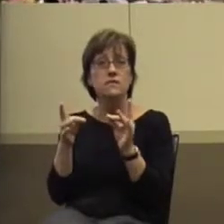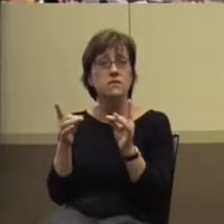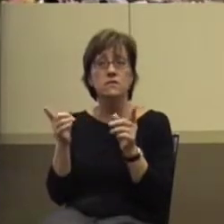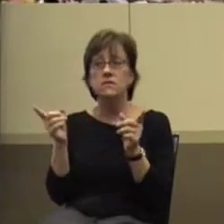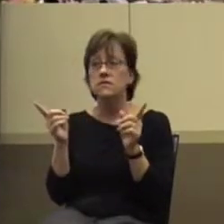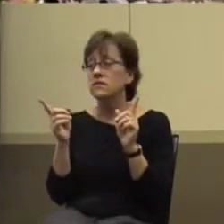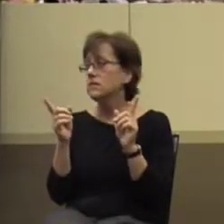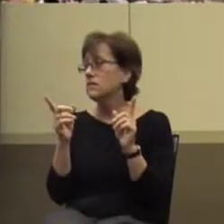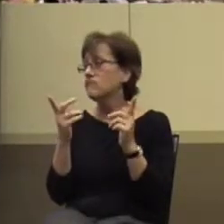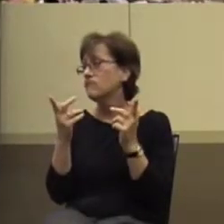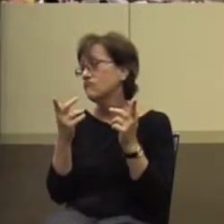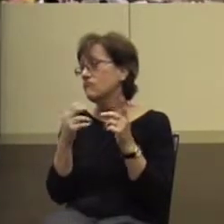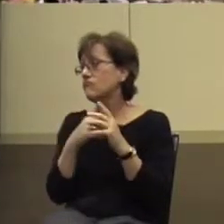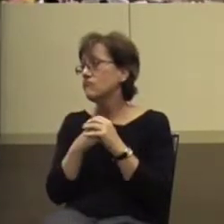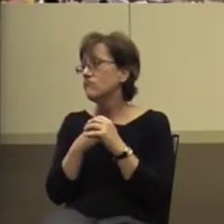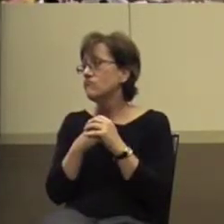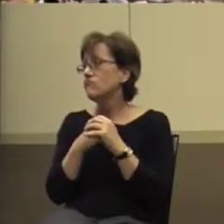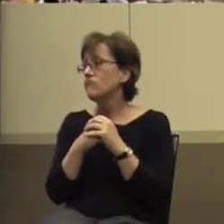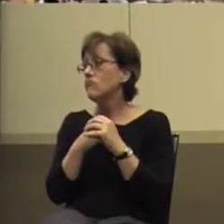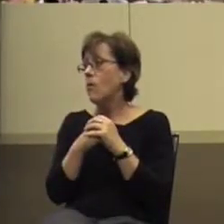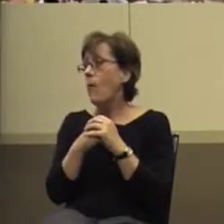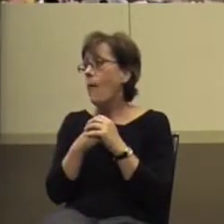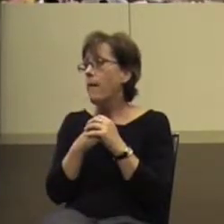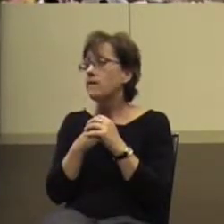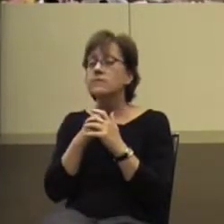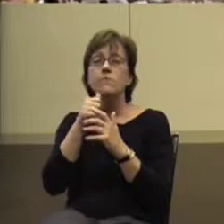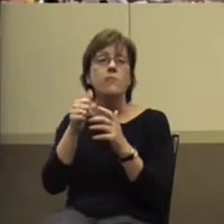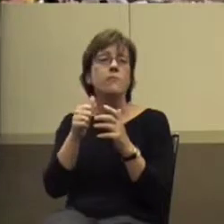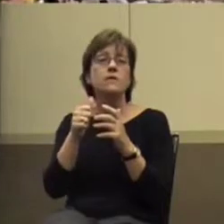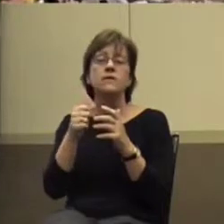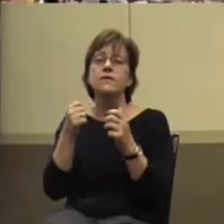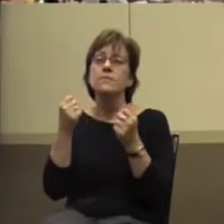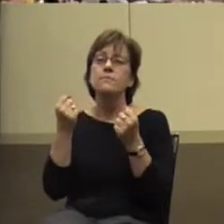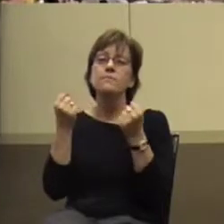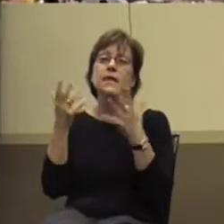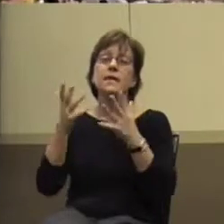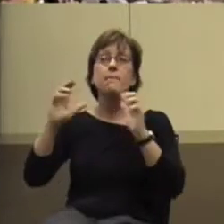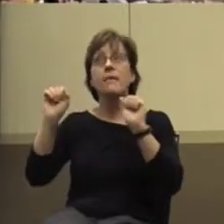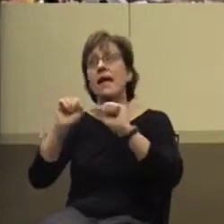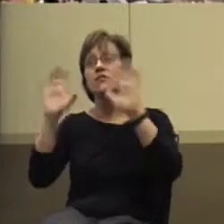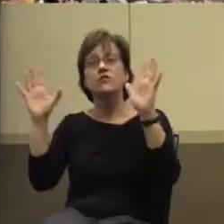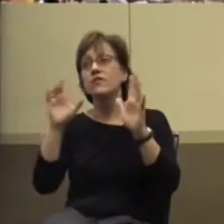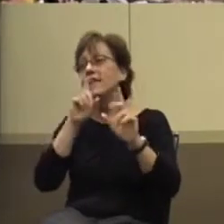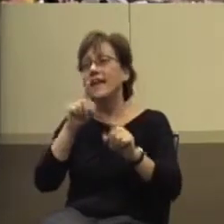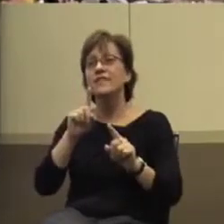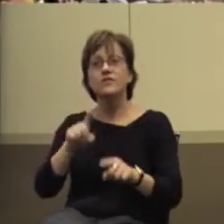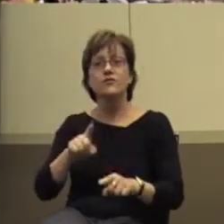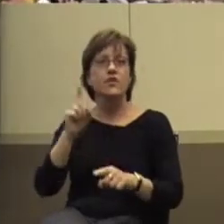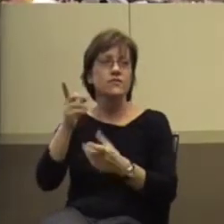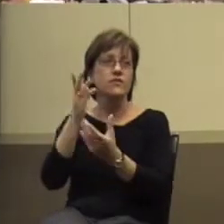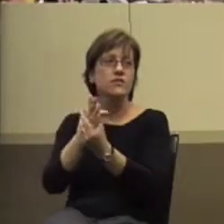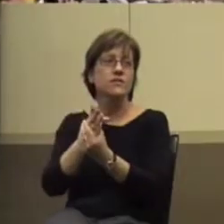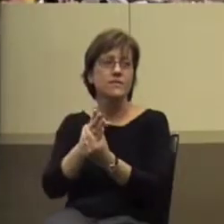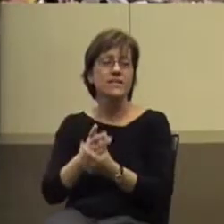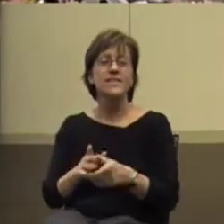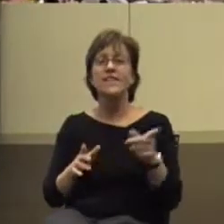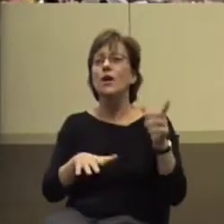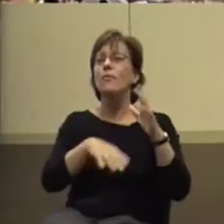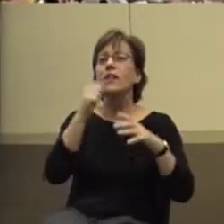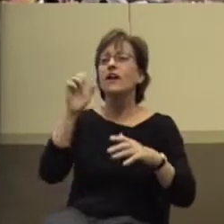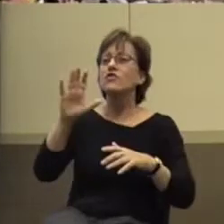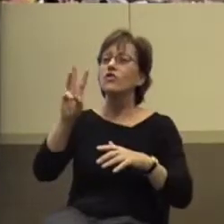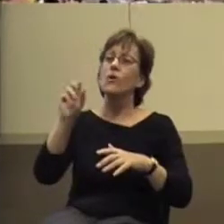Yeah, not a lot of great, like magical answers to that one. We're just going to have to stop it.